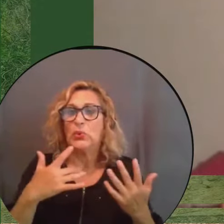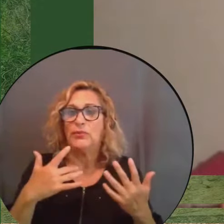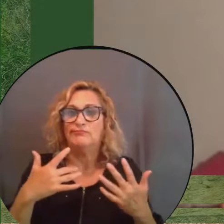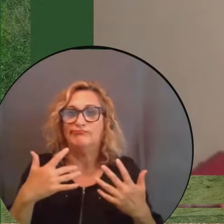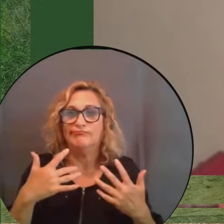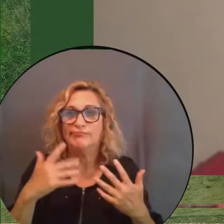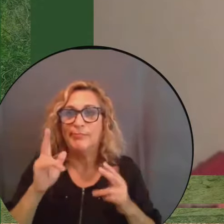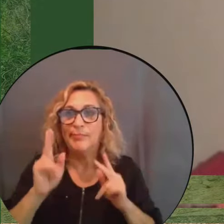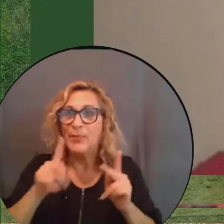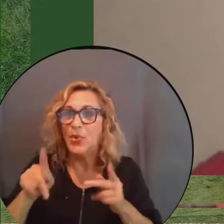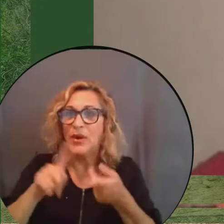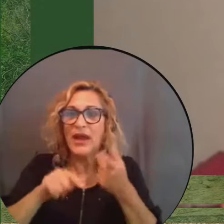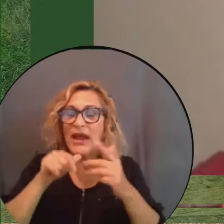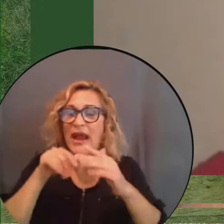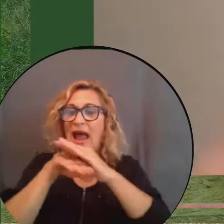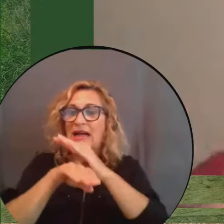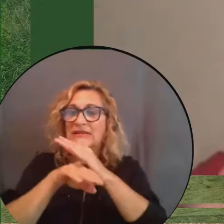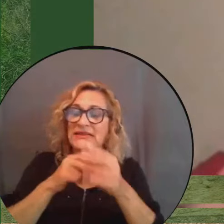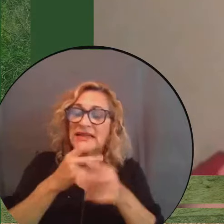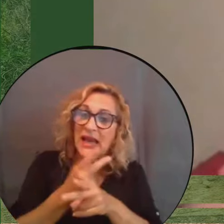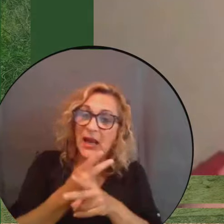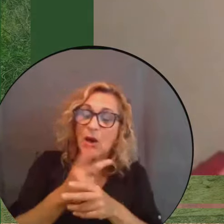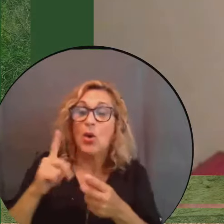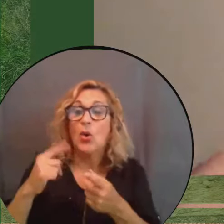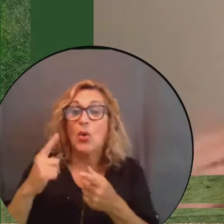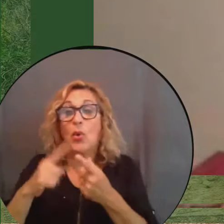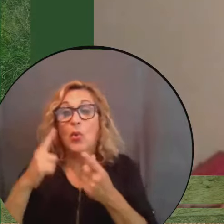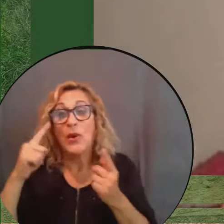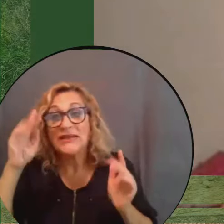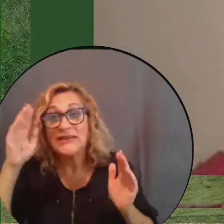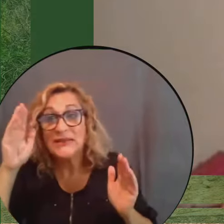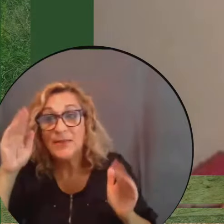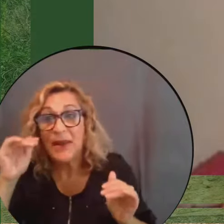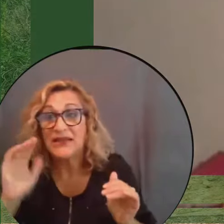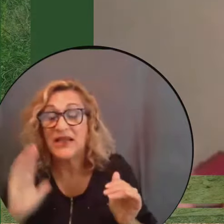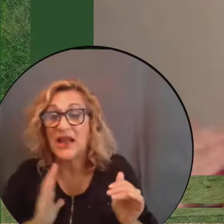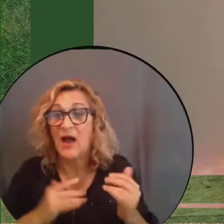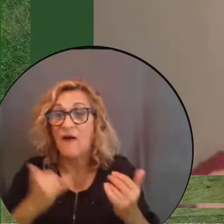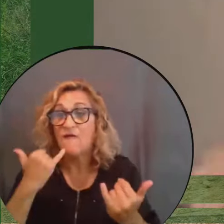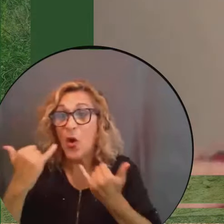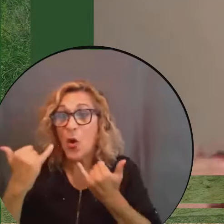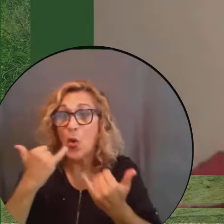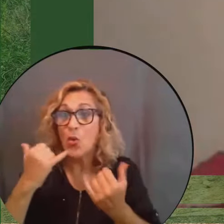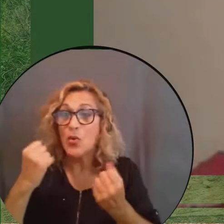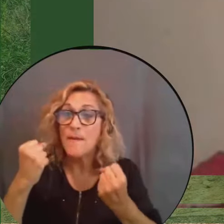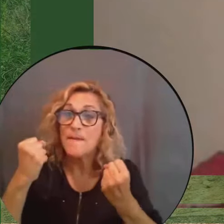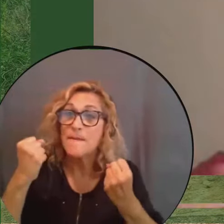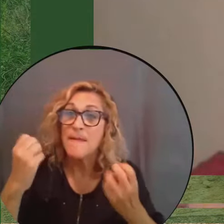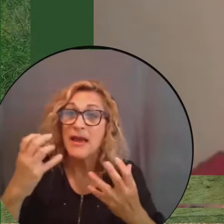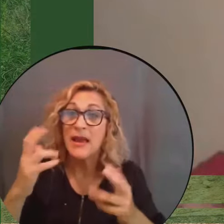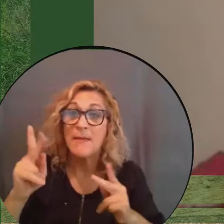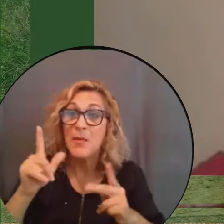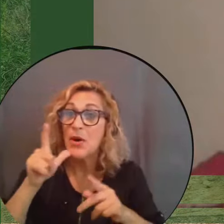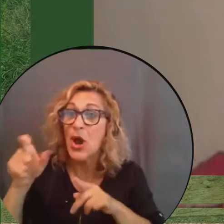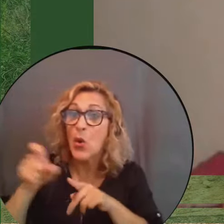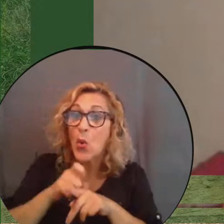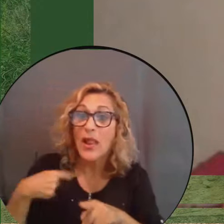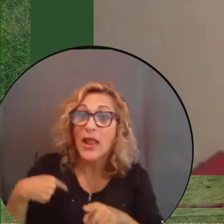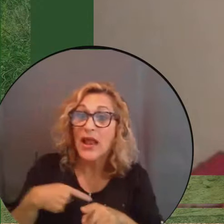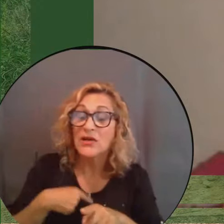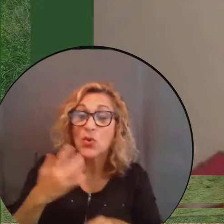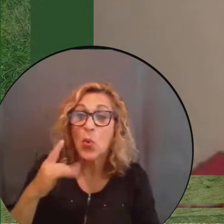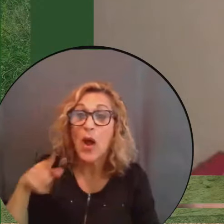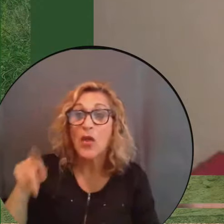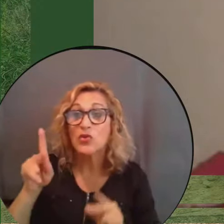people could no longer access care, but when we expected our phone line to be exploding with phone calls, people were not calling us. And it's because they were